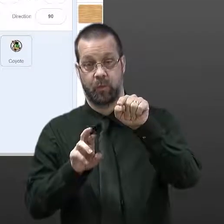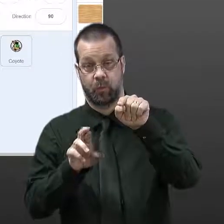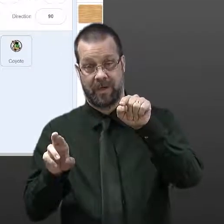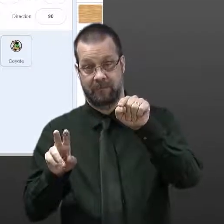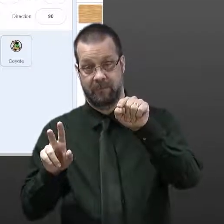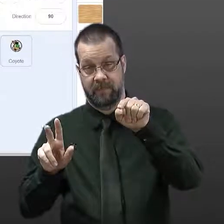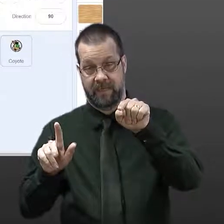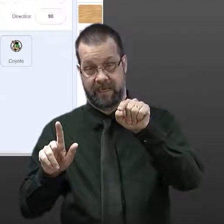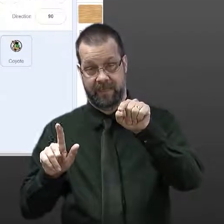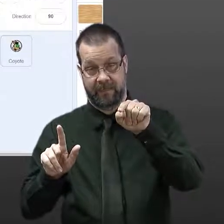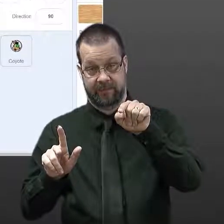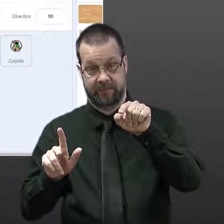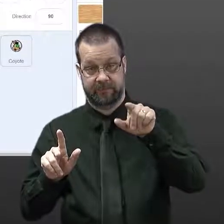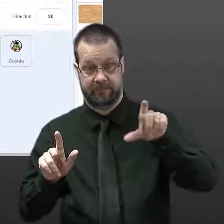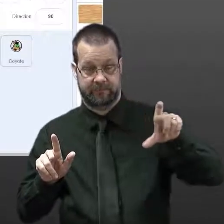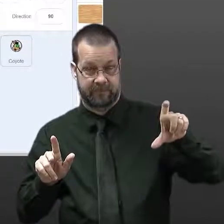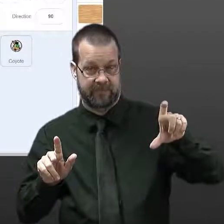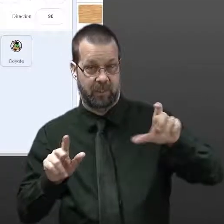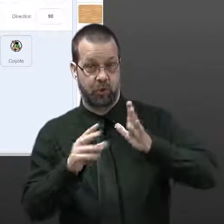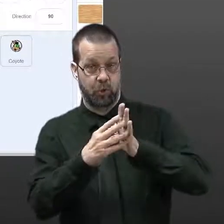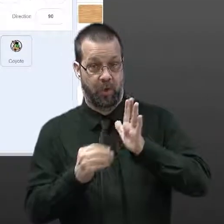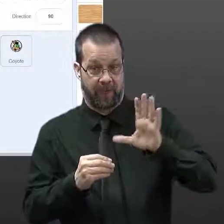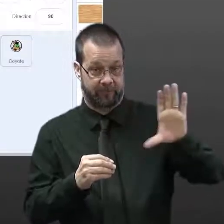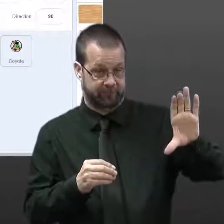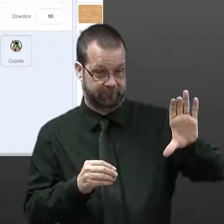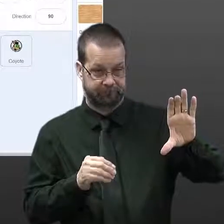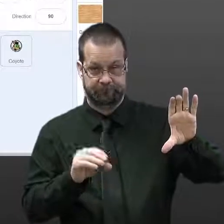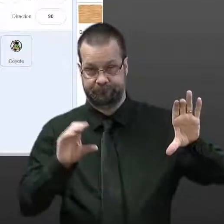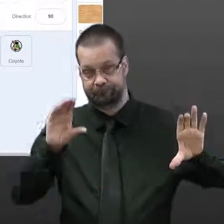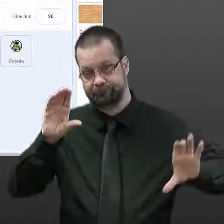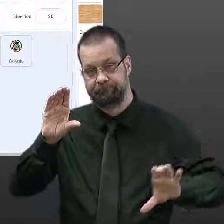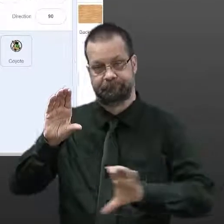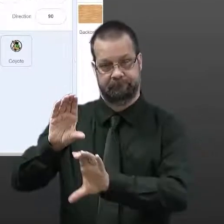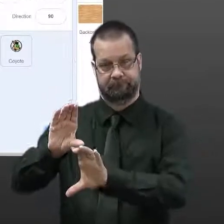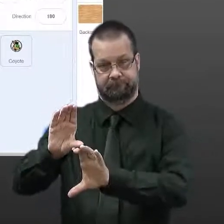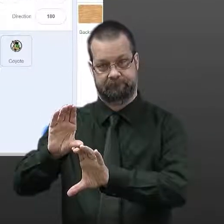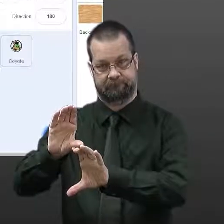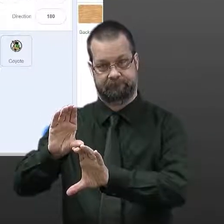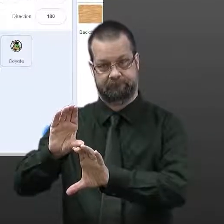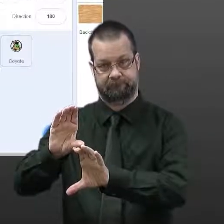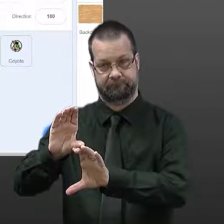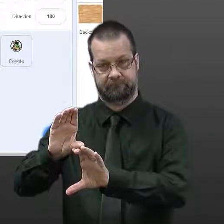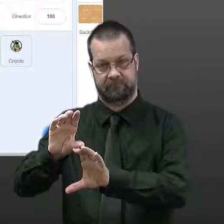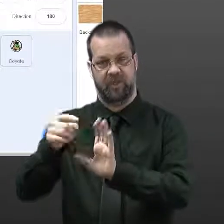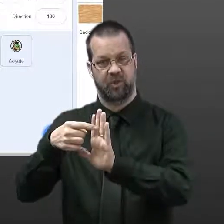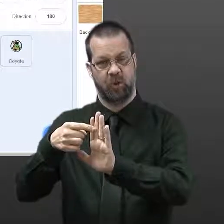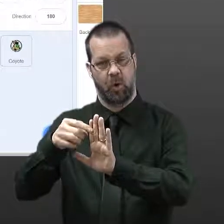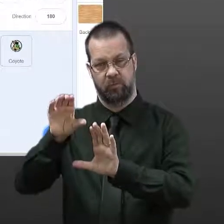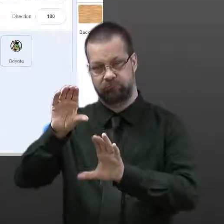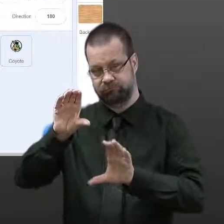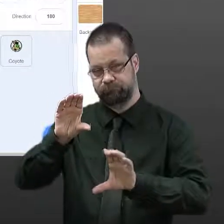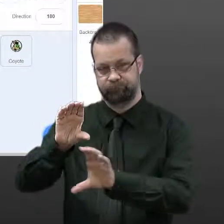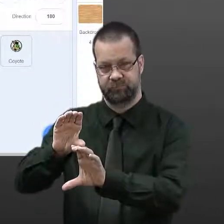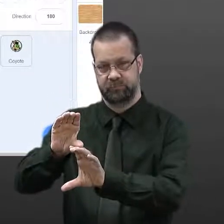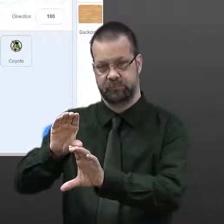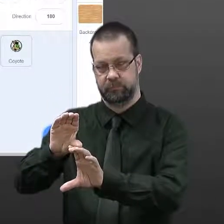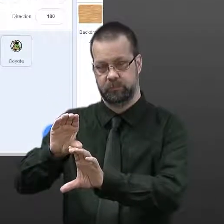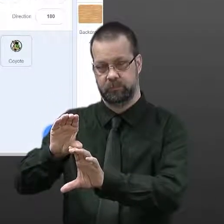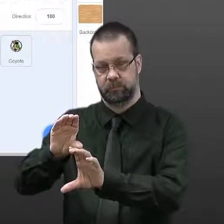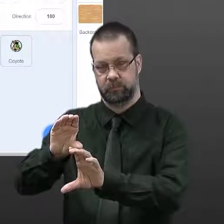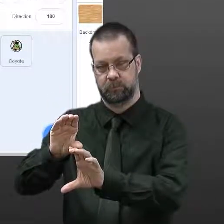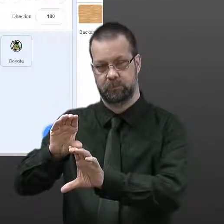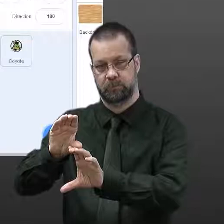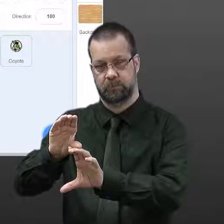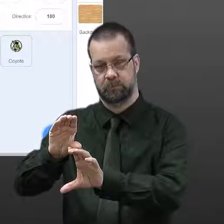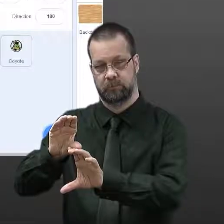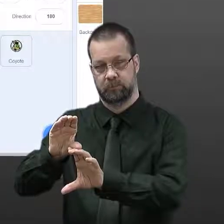is right click the repeat until block and duplicate, and then just attach that underneath the show block, and that